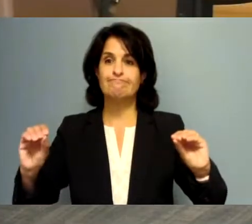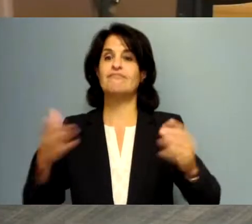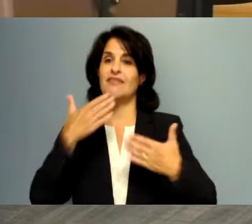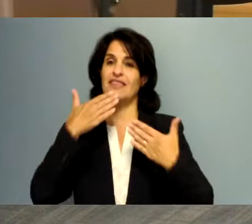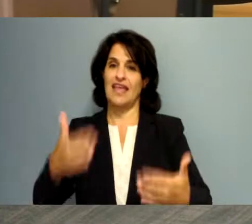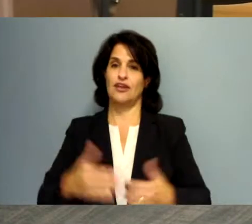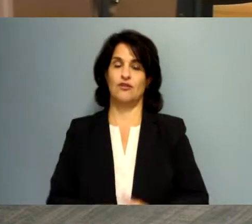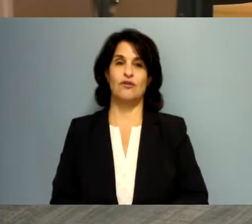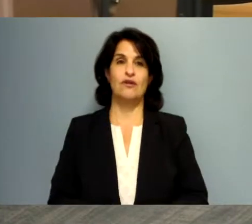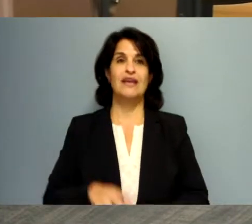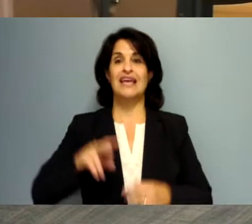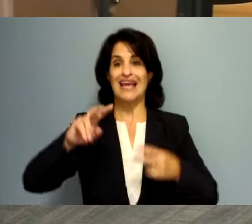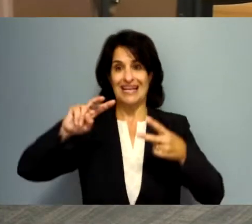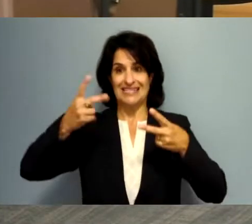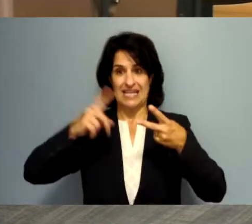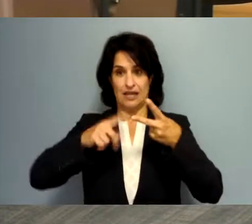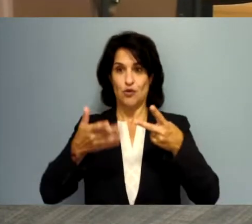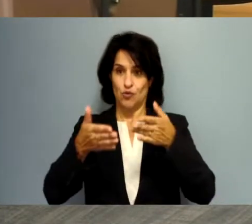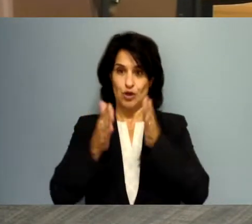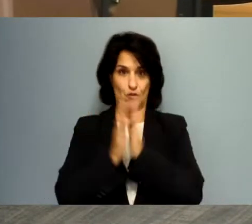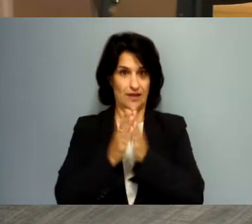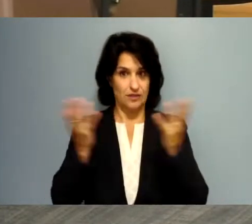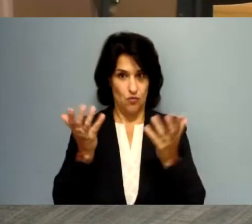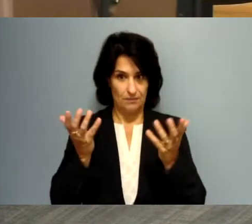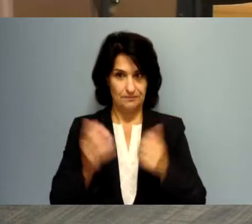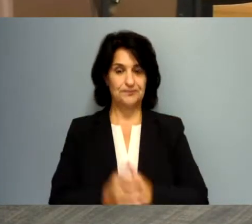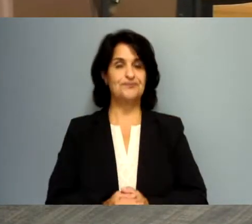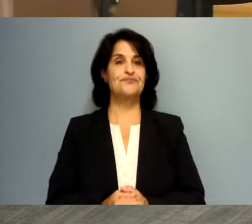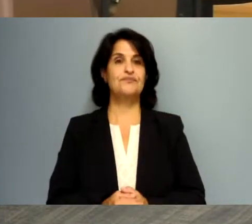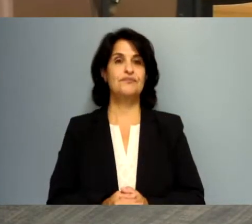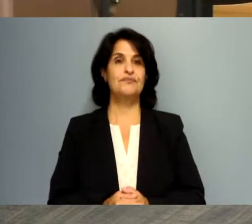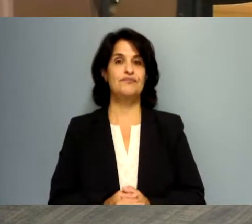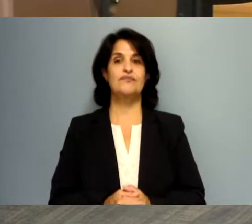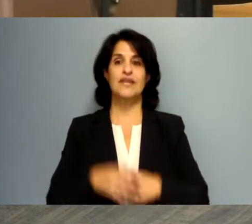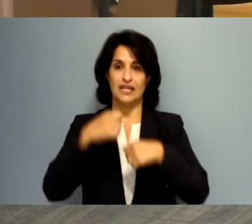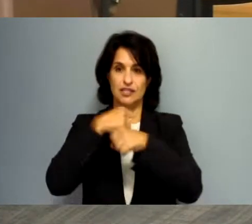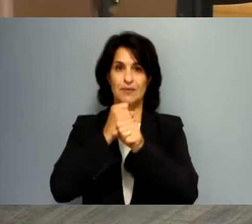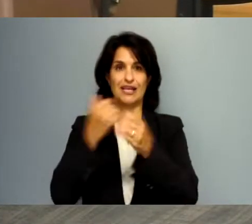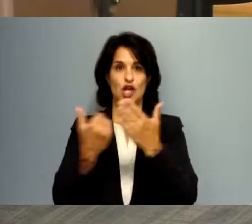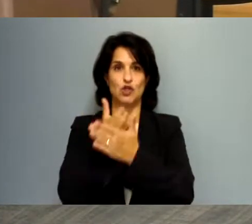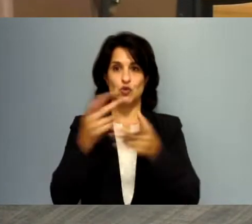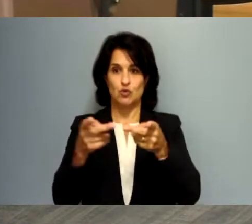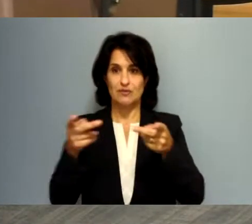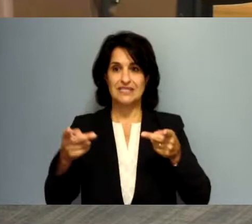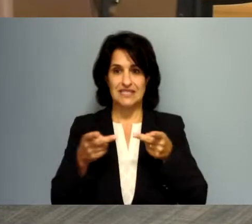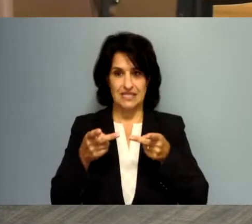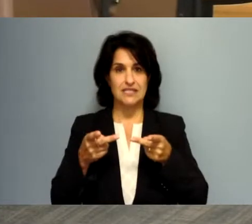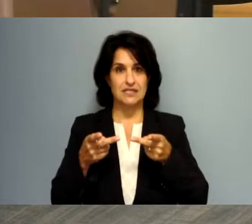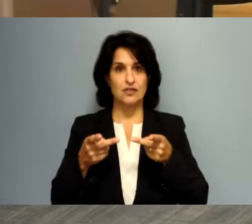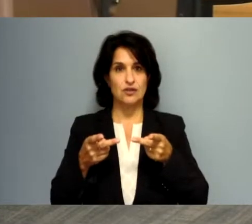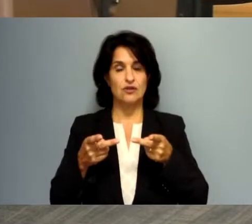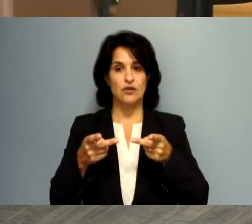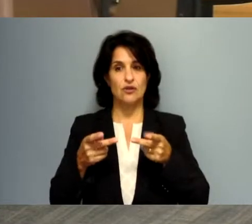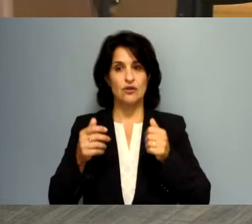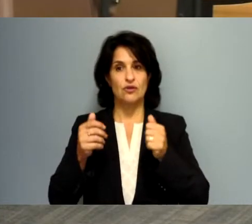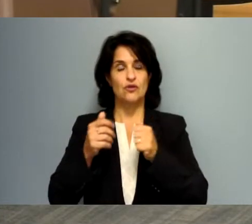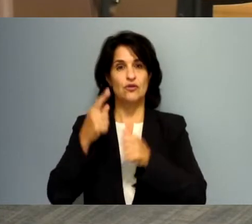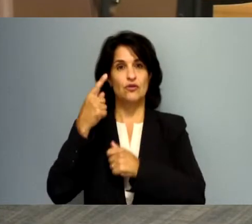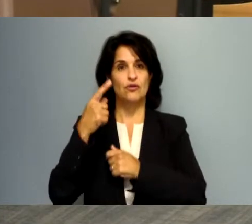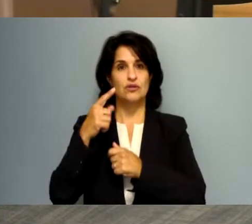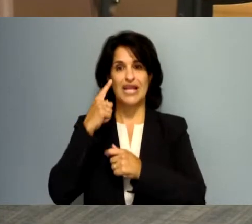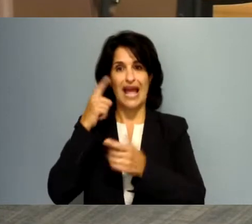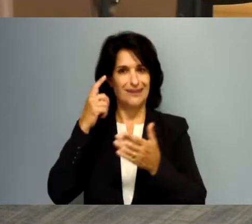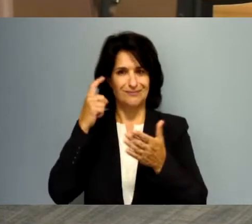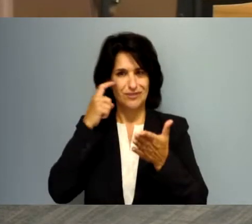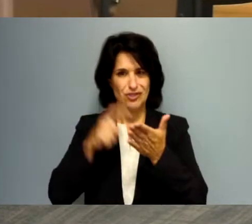The second request we have is to create a new position, a bail review officer. And I note that the district